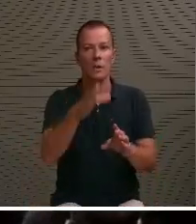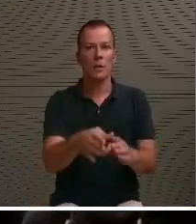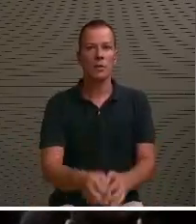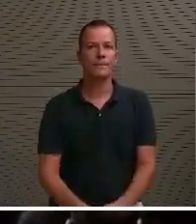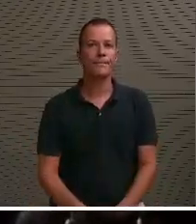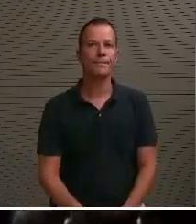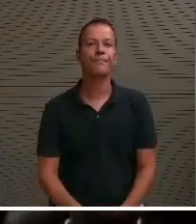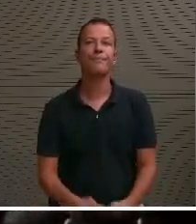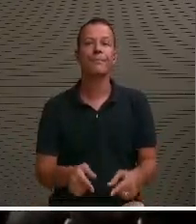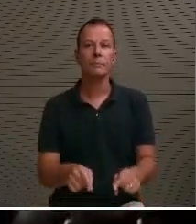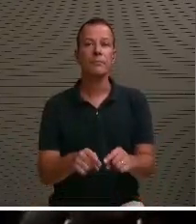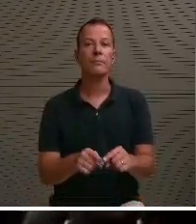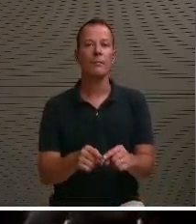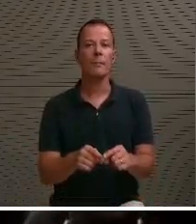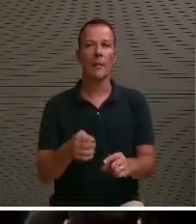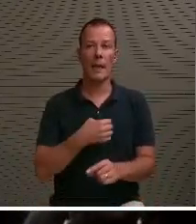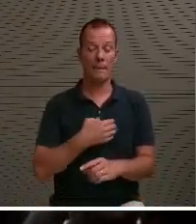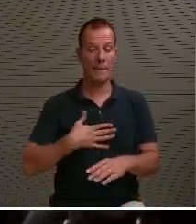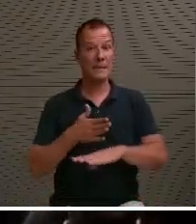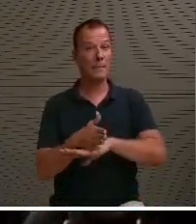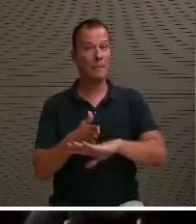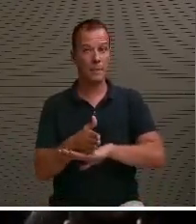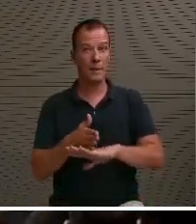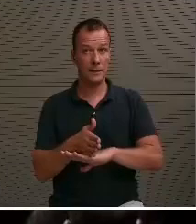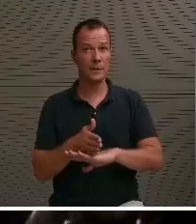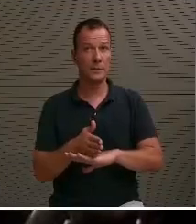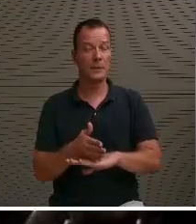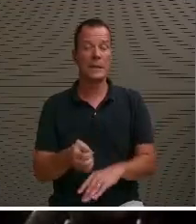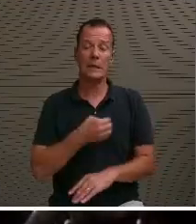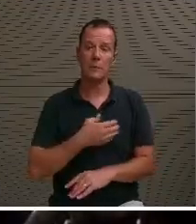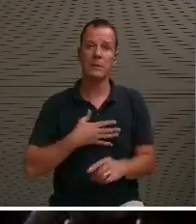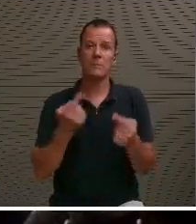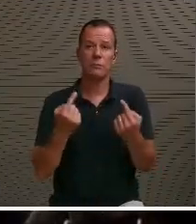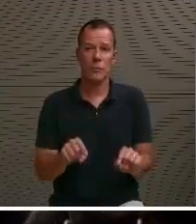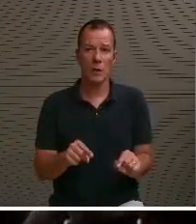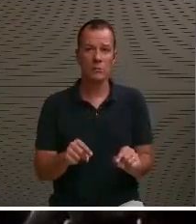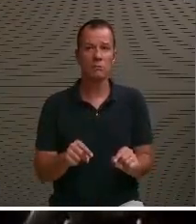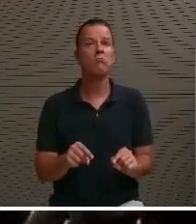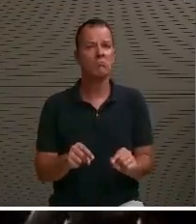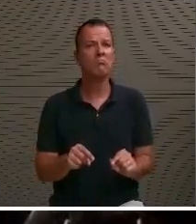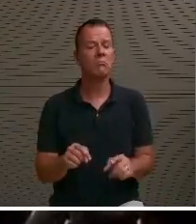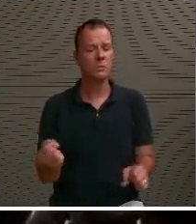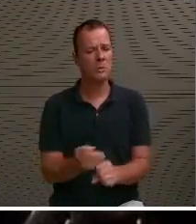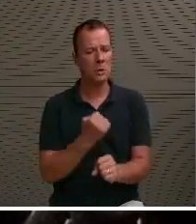one part of the company. The company has a really important role in